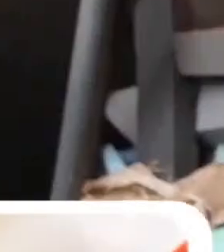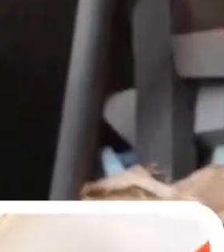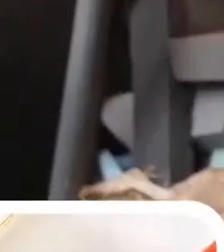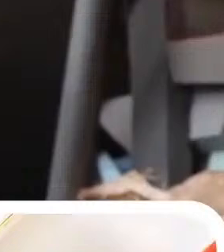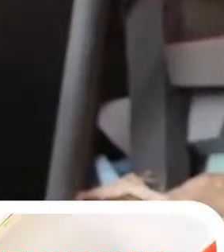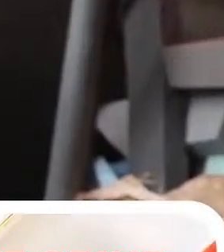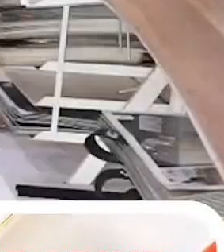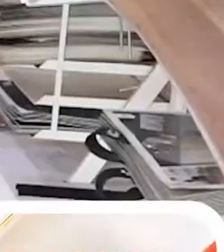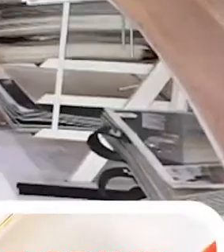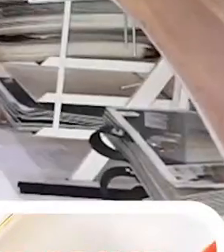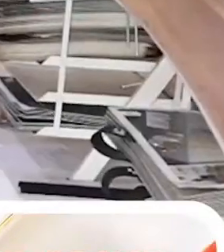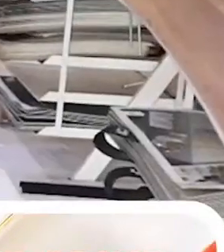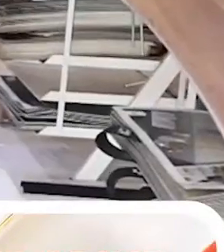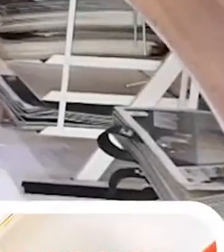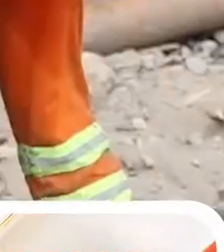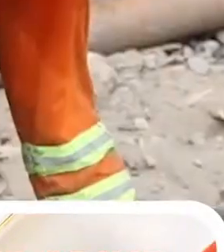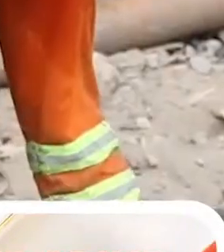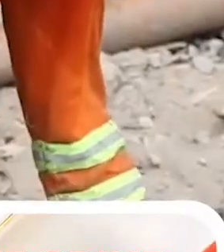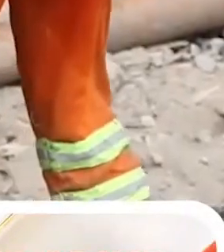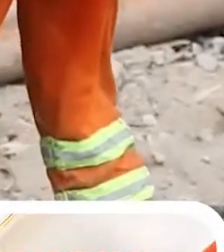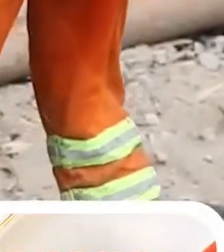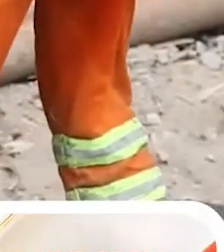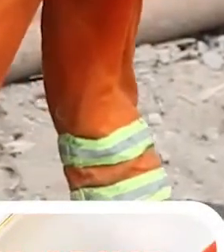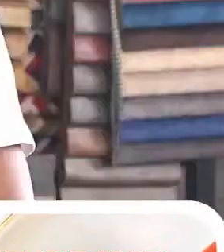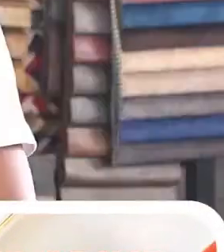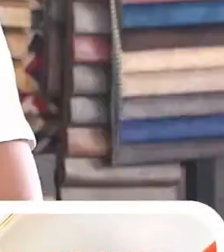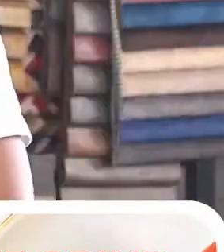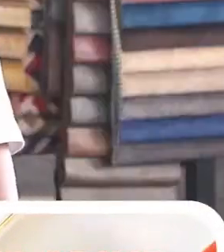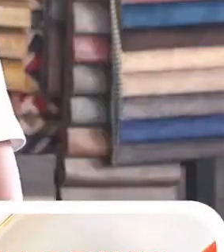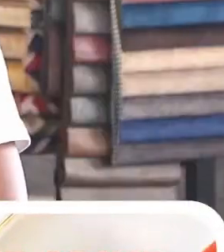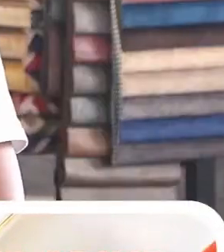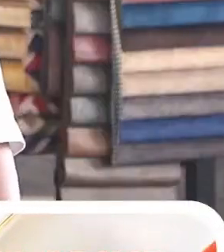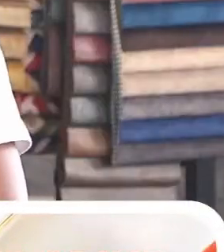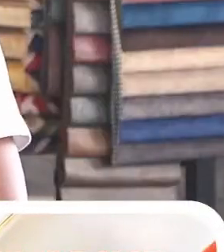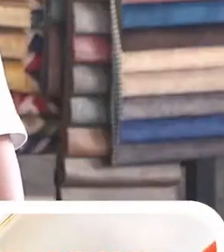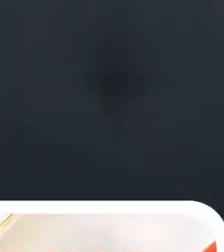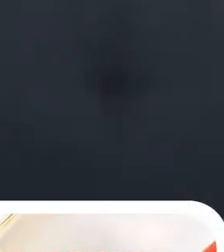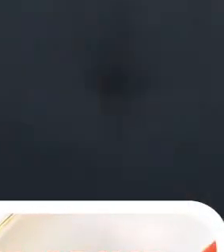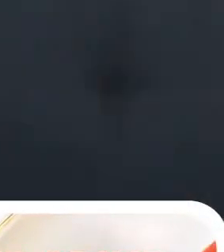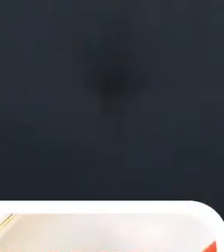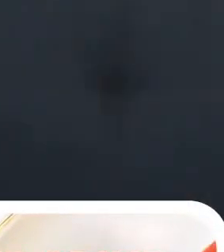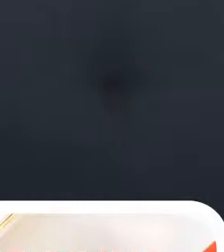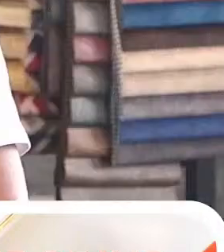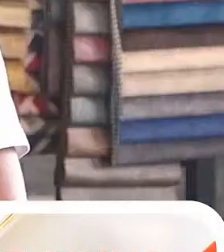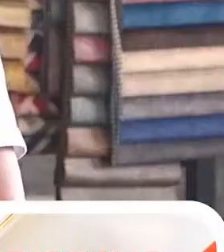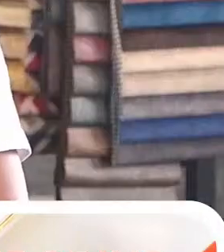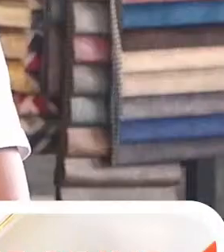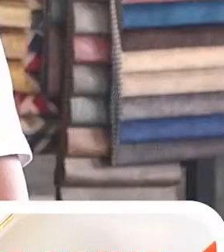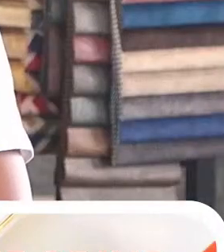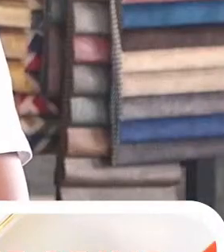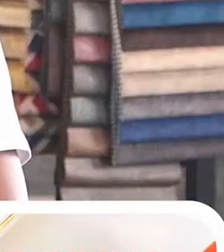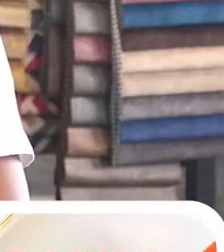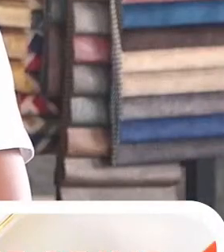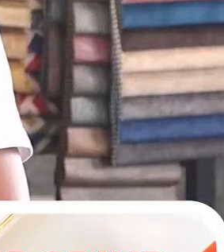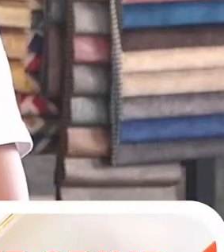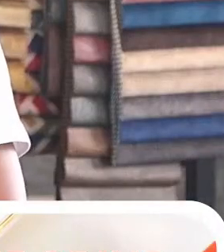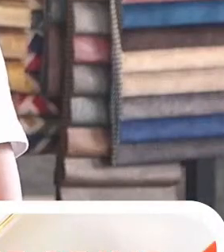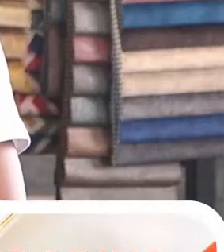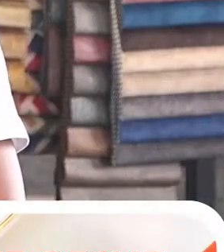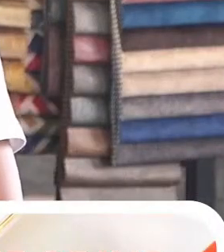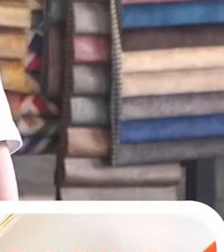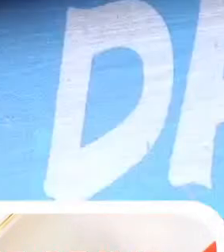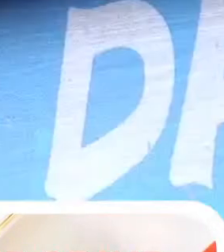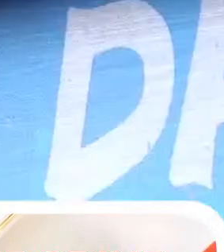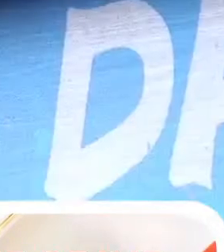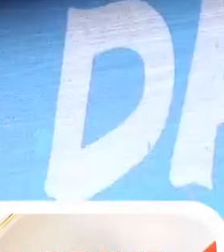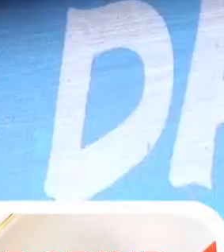Entrepreneurs around the country are creatively grinding. I started with a borrowed phone. A borrowed phone? Yeah, that could last 2 hours with